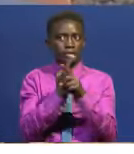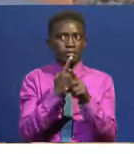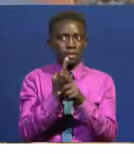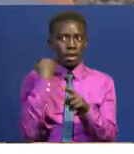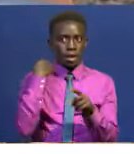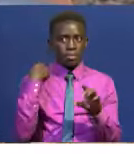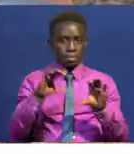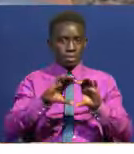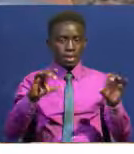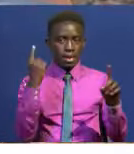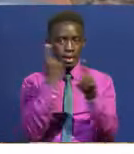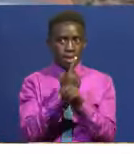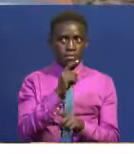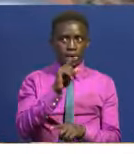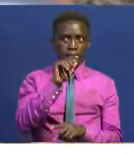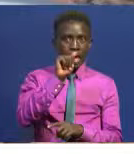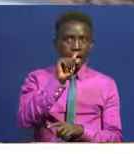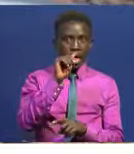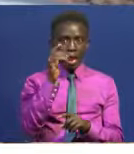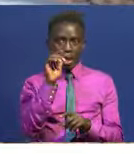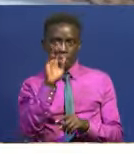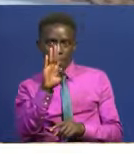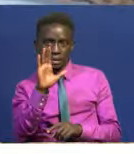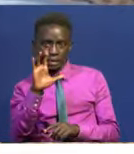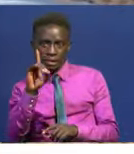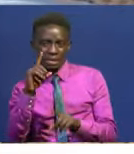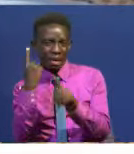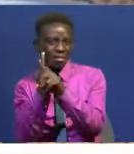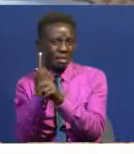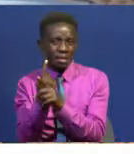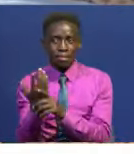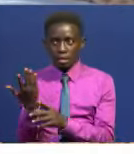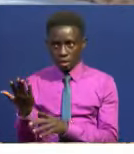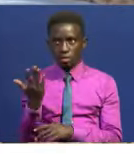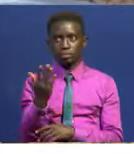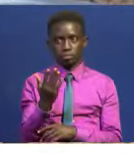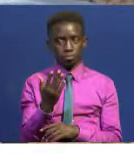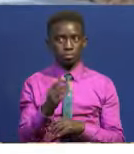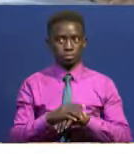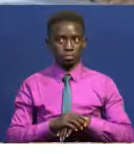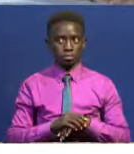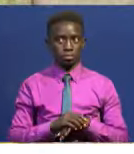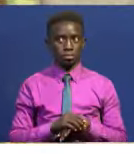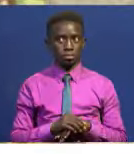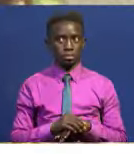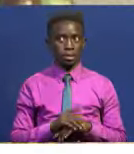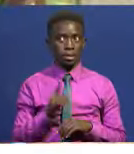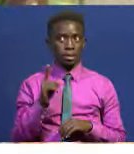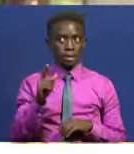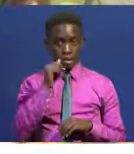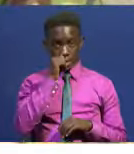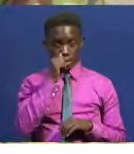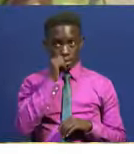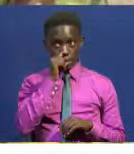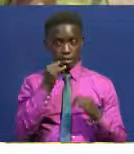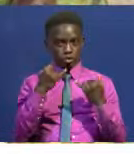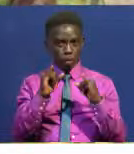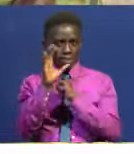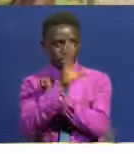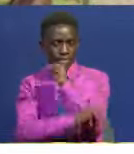different numbers and letters, 2 steel metal bars and other assorted items. Wamevamia sana ni